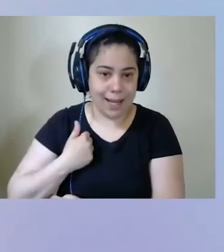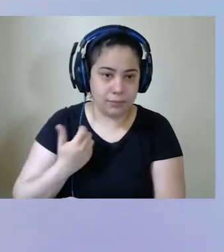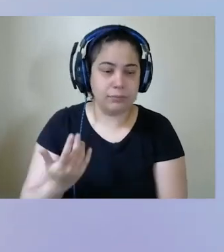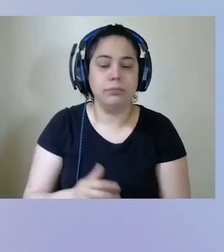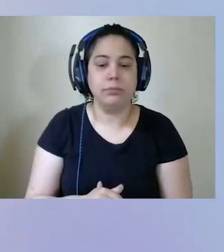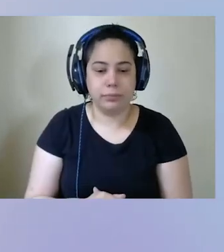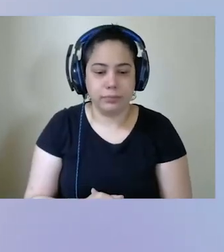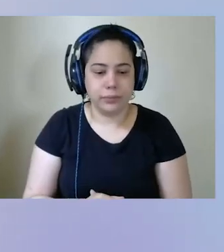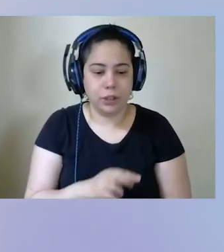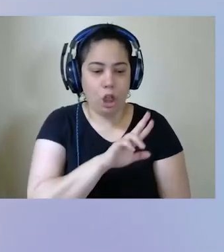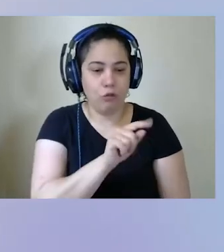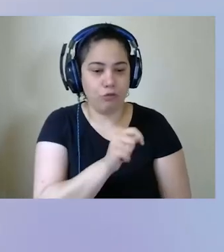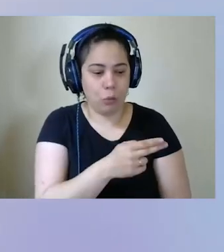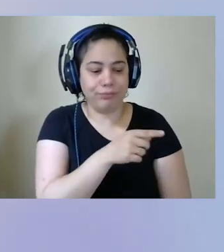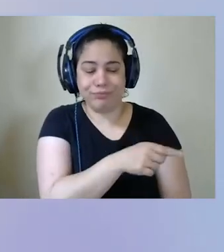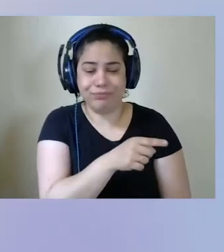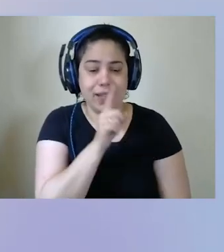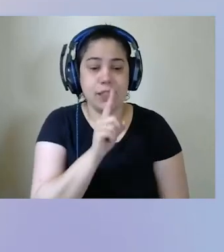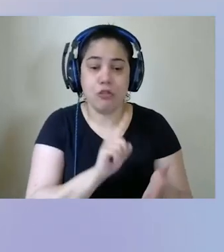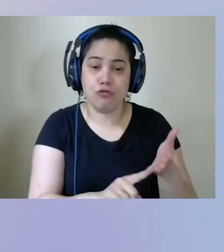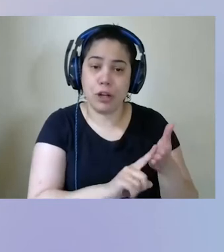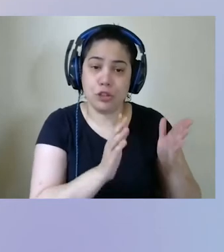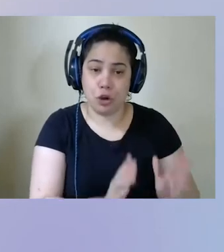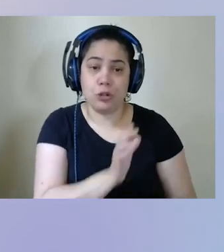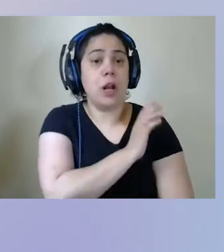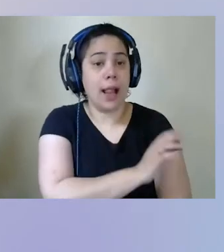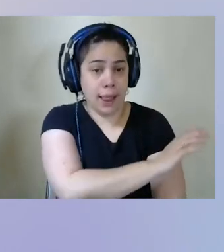clinical researcher in